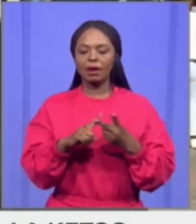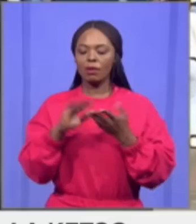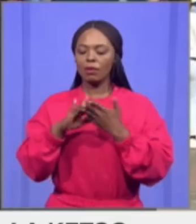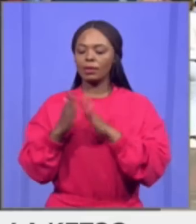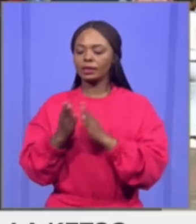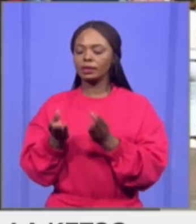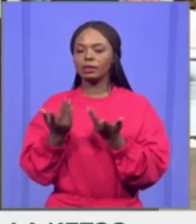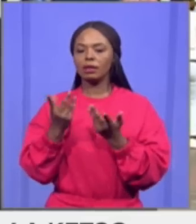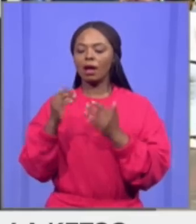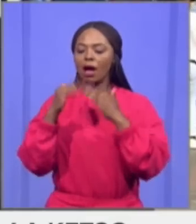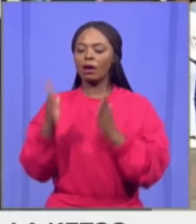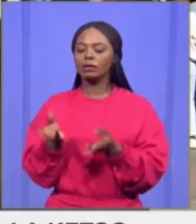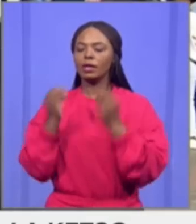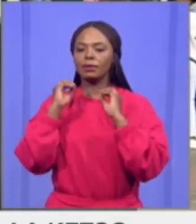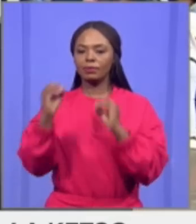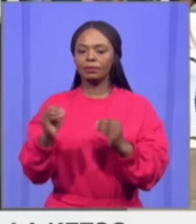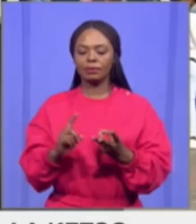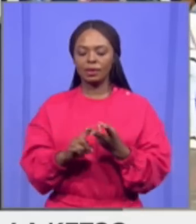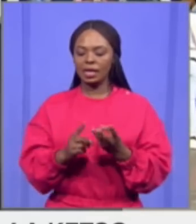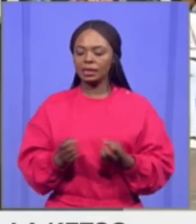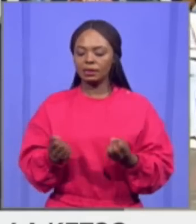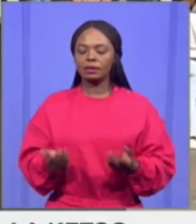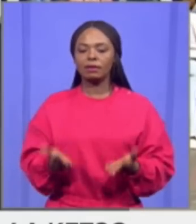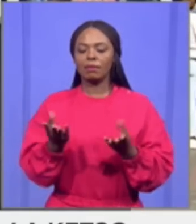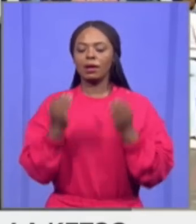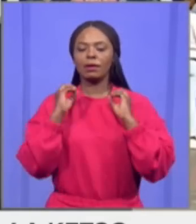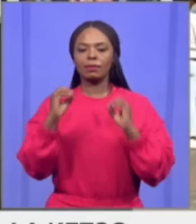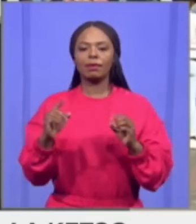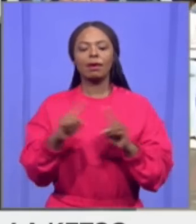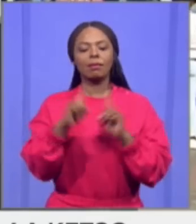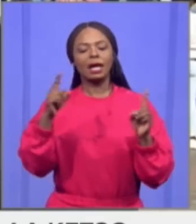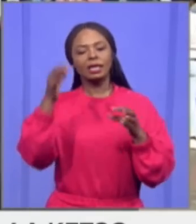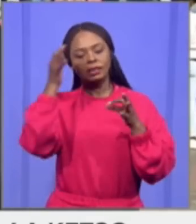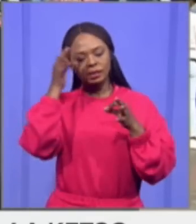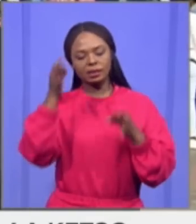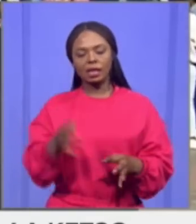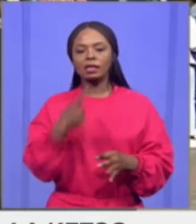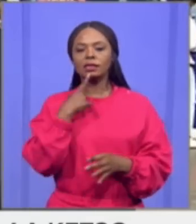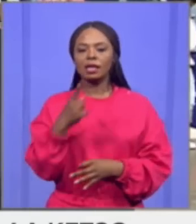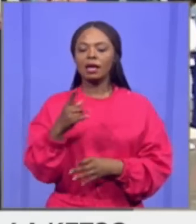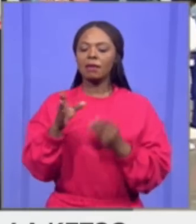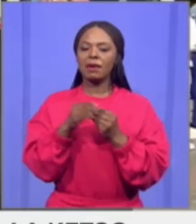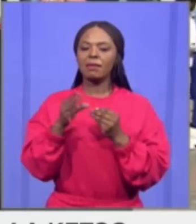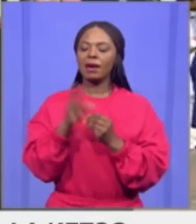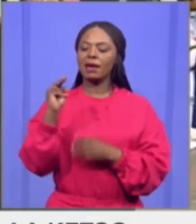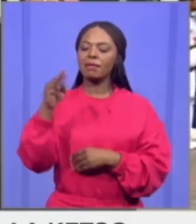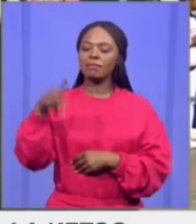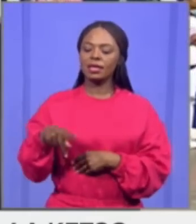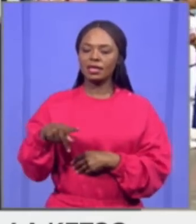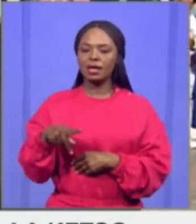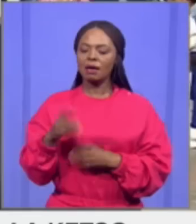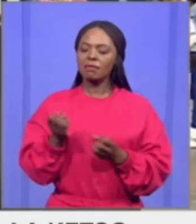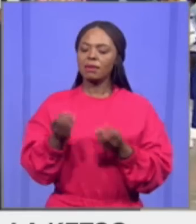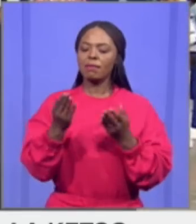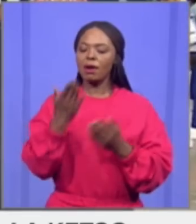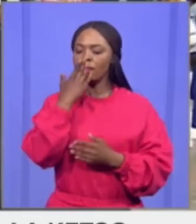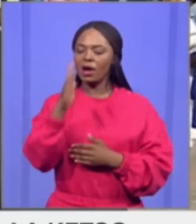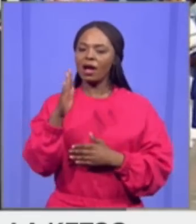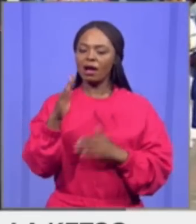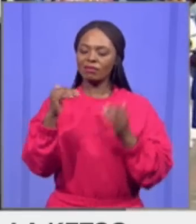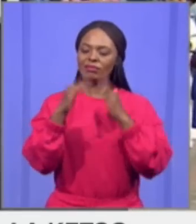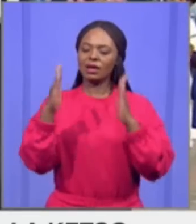bone service delivery. Re be re go tseiwa tshwetso ya gore go tlo go agelwa di-membera tsa parliament